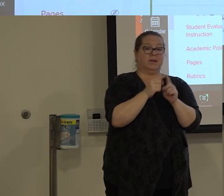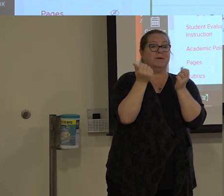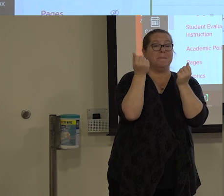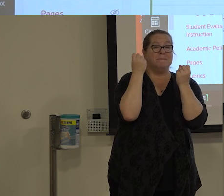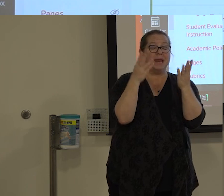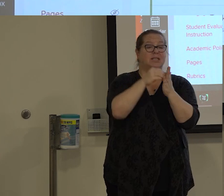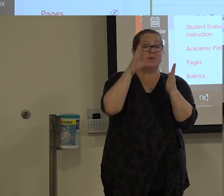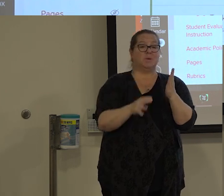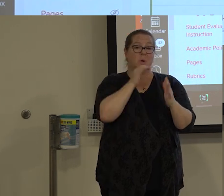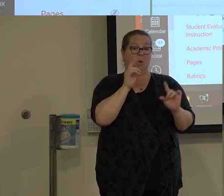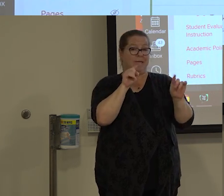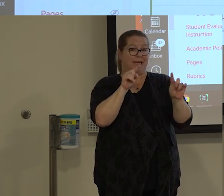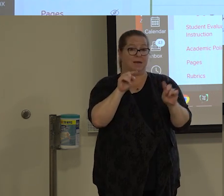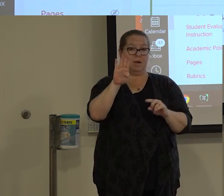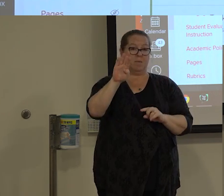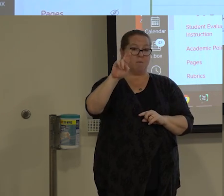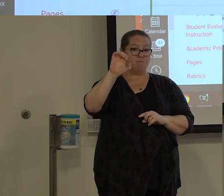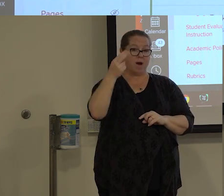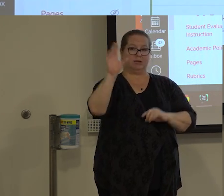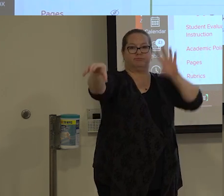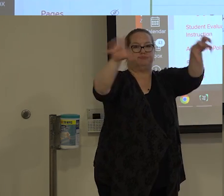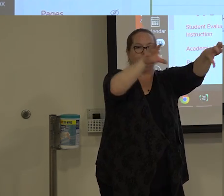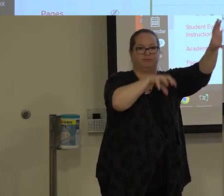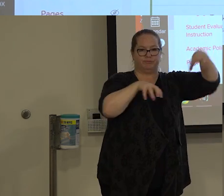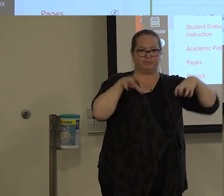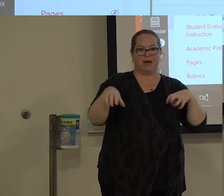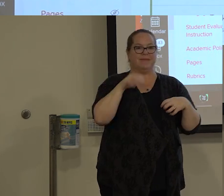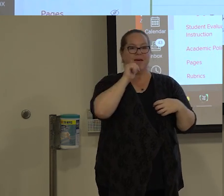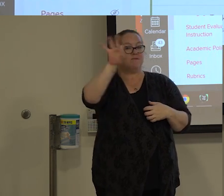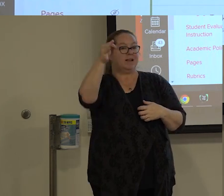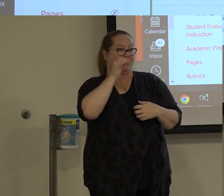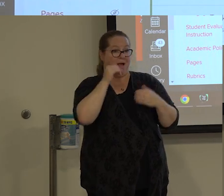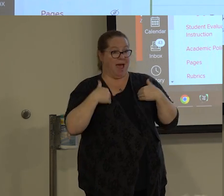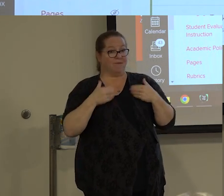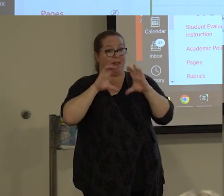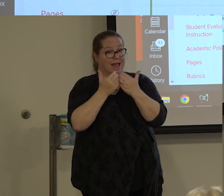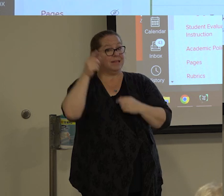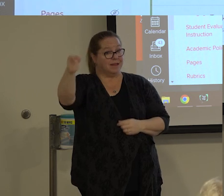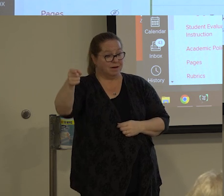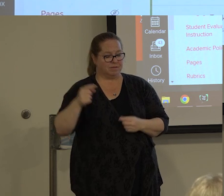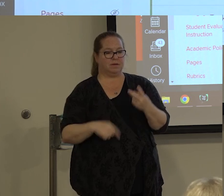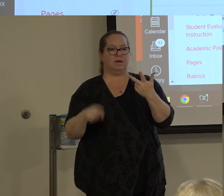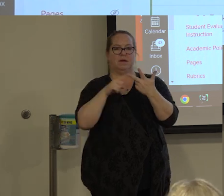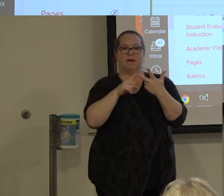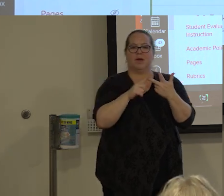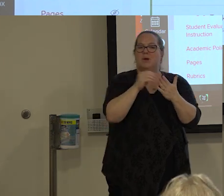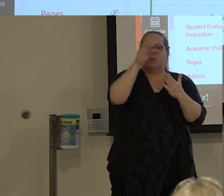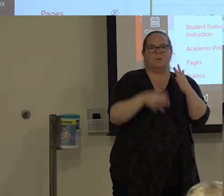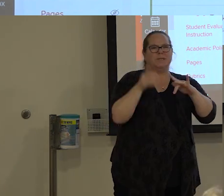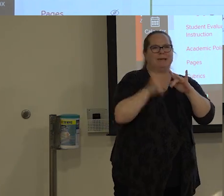of students who attend branch campuses where in-person French courses are no longer offered. We also have students who can't succeed